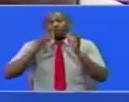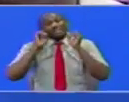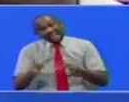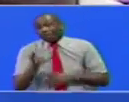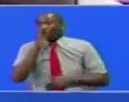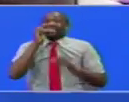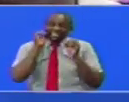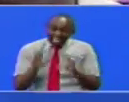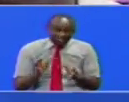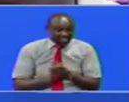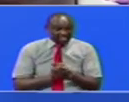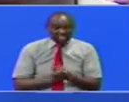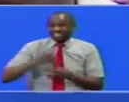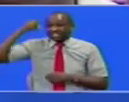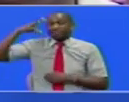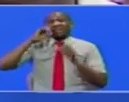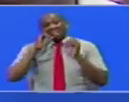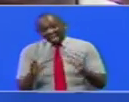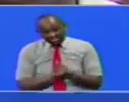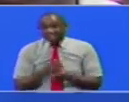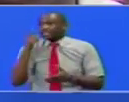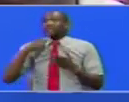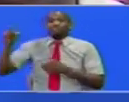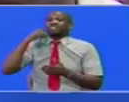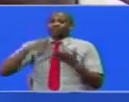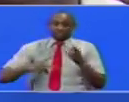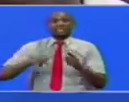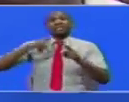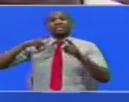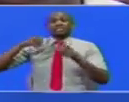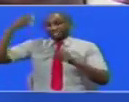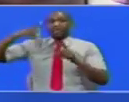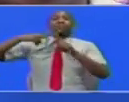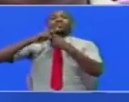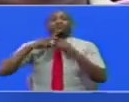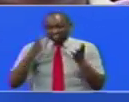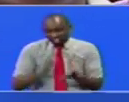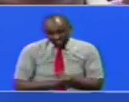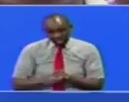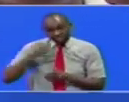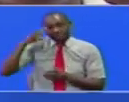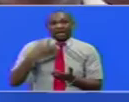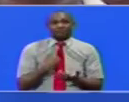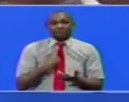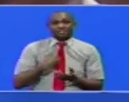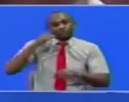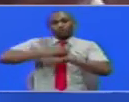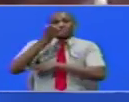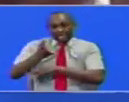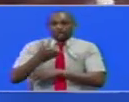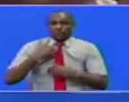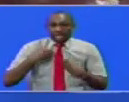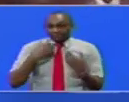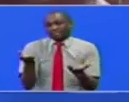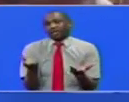water, no electricity that they have sent. They have connected power to every school. Yeah, we are